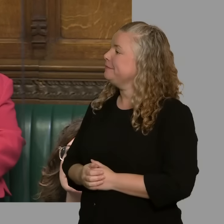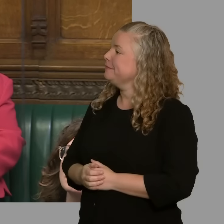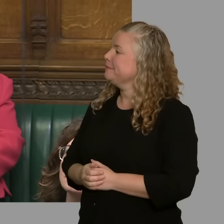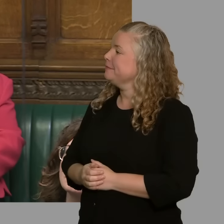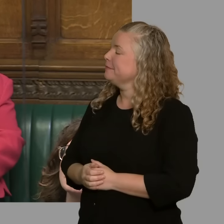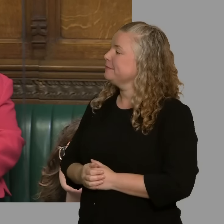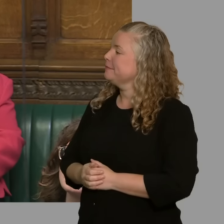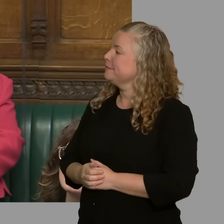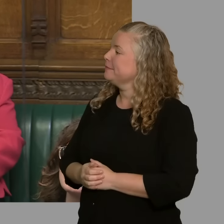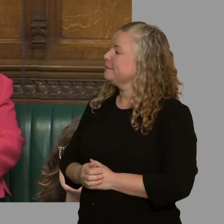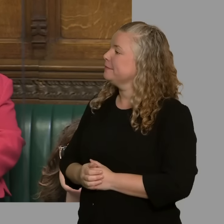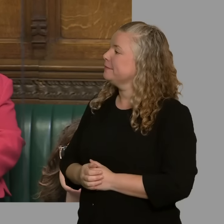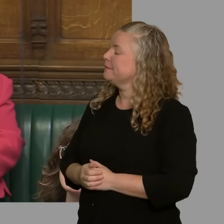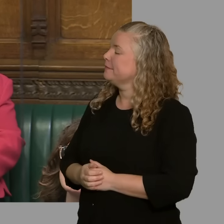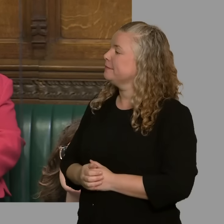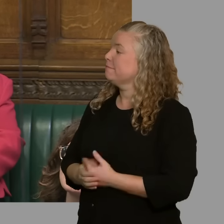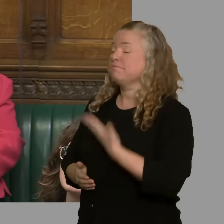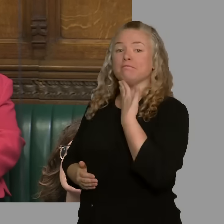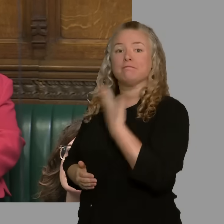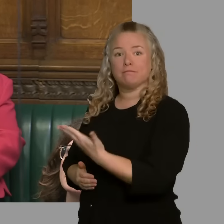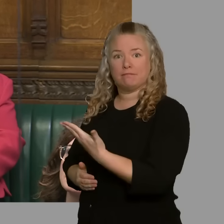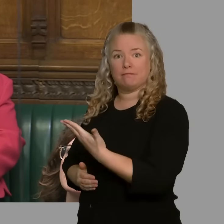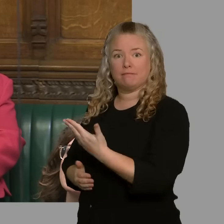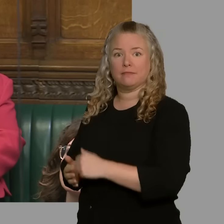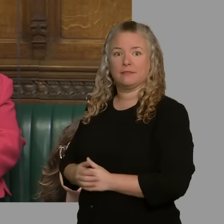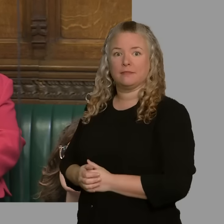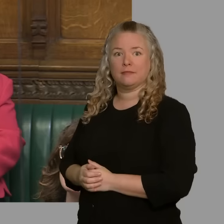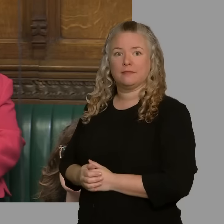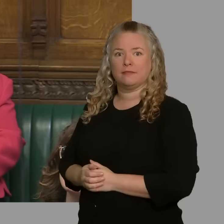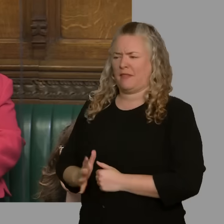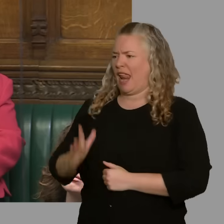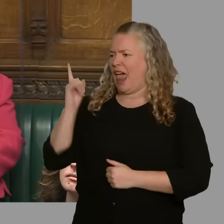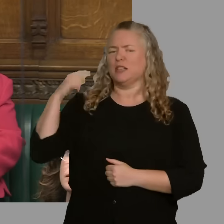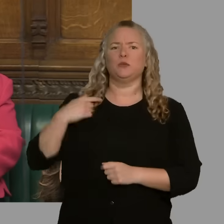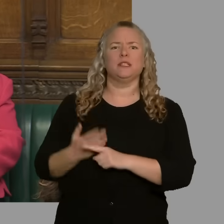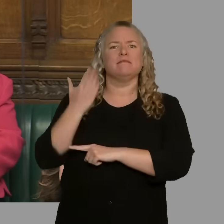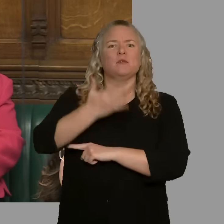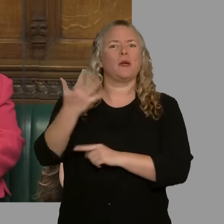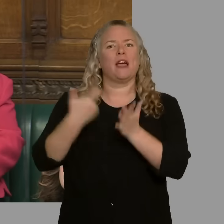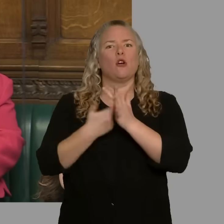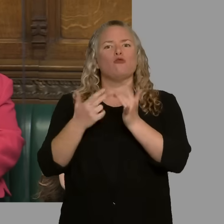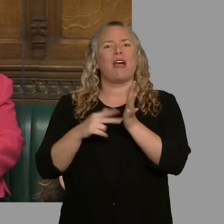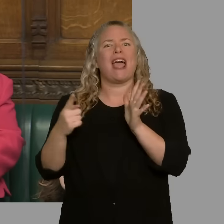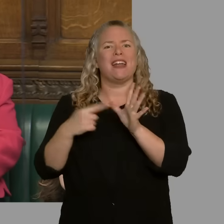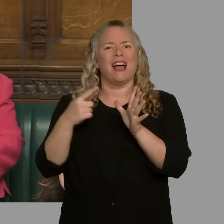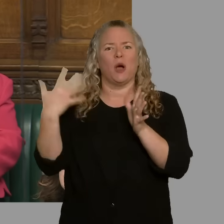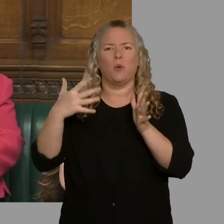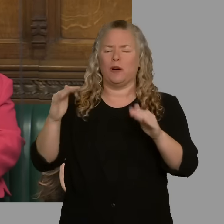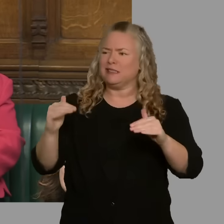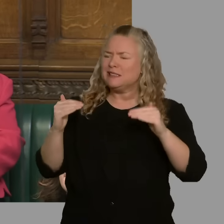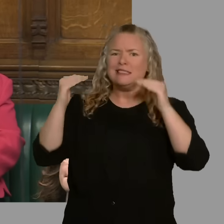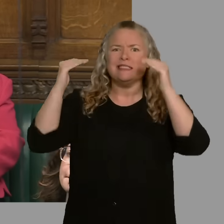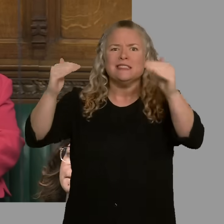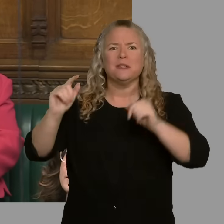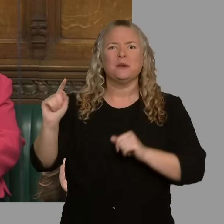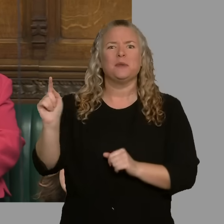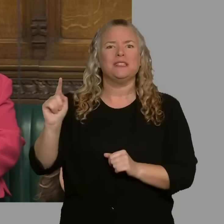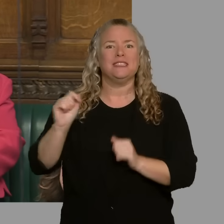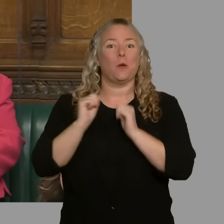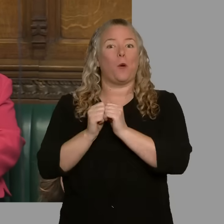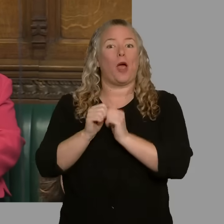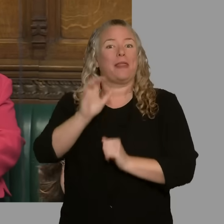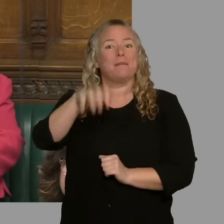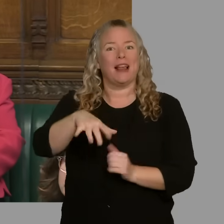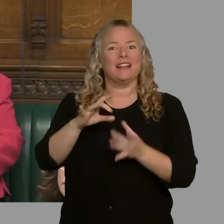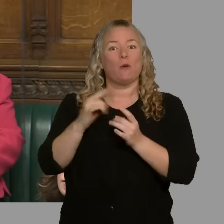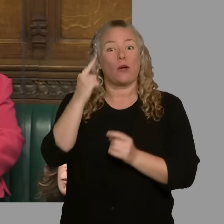winner of this year's King's Award for Enterprise Innovation and a fantastic employer of local apprentices. So can I welcome the